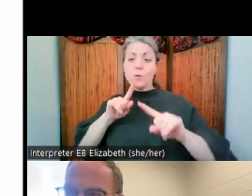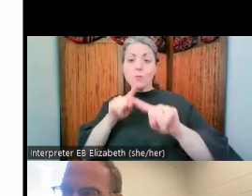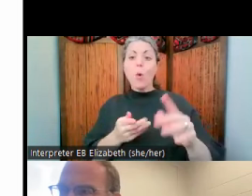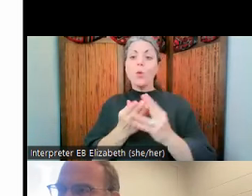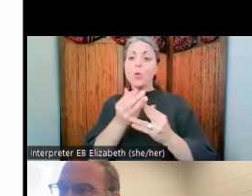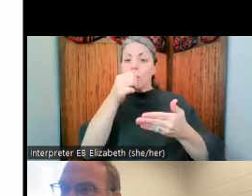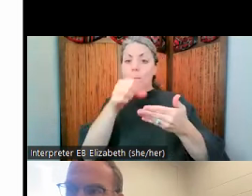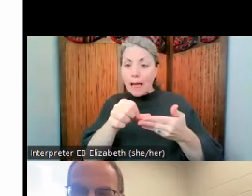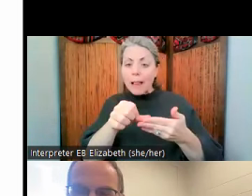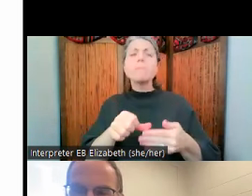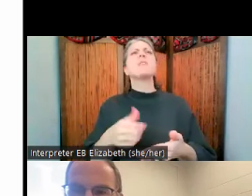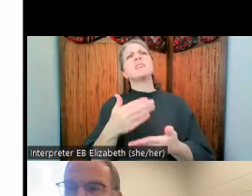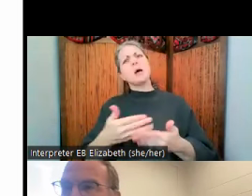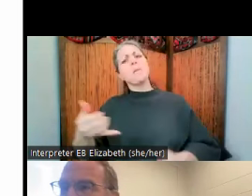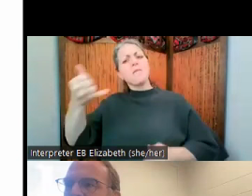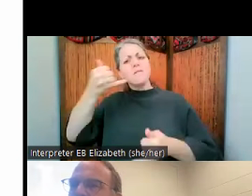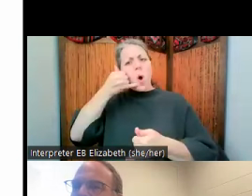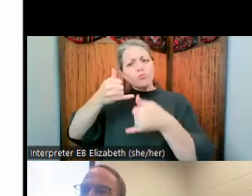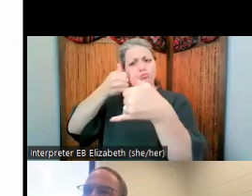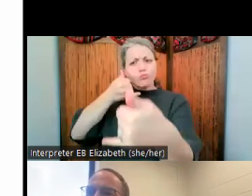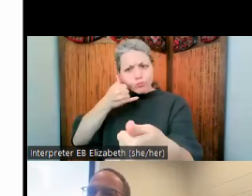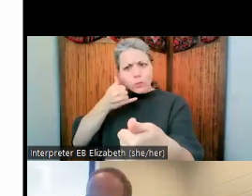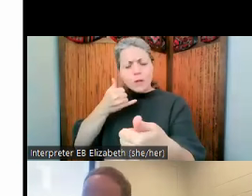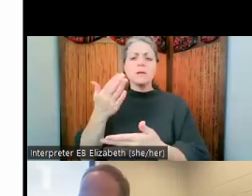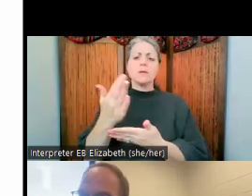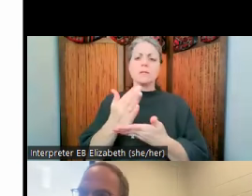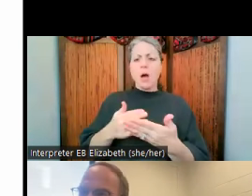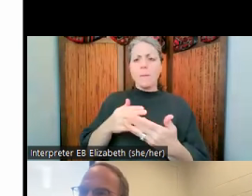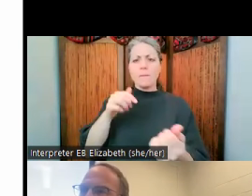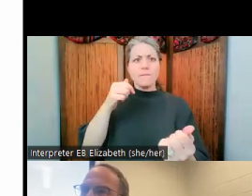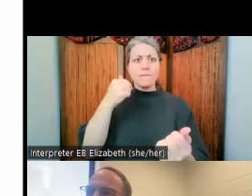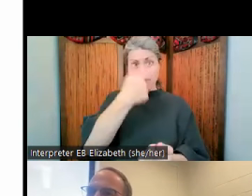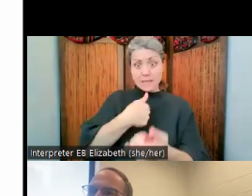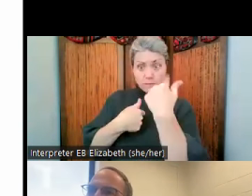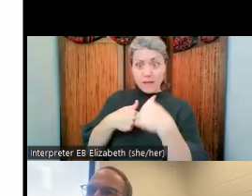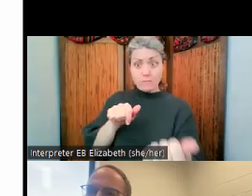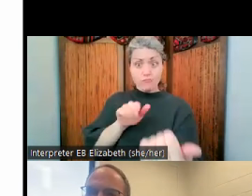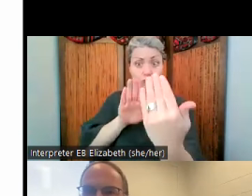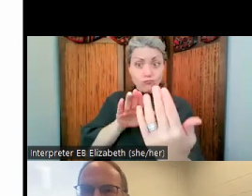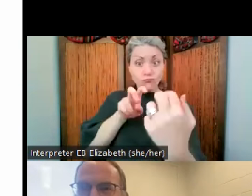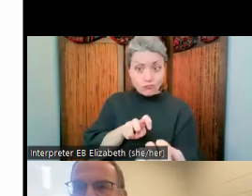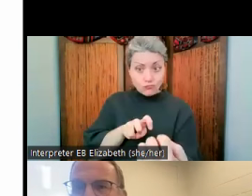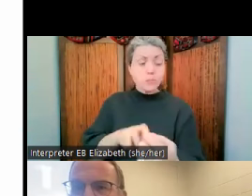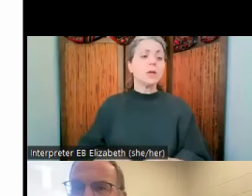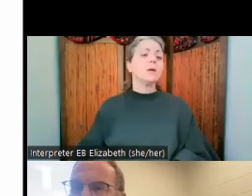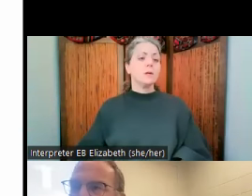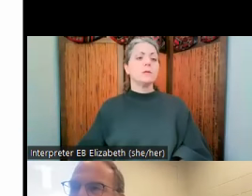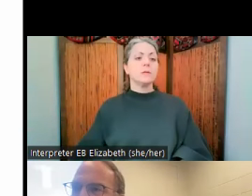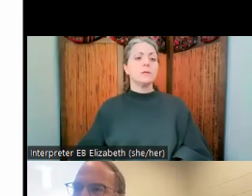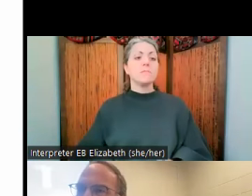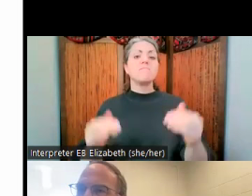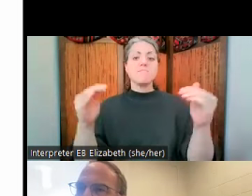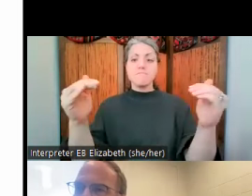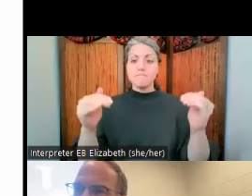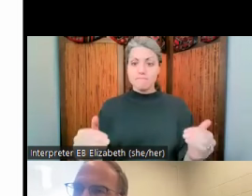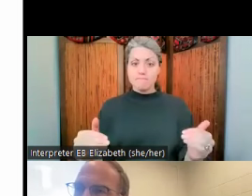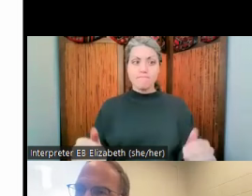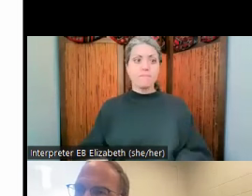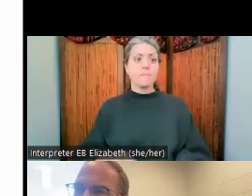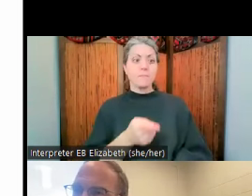phone interviews, and some of them were actually face-to-face interviews. I think the main message going to the next slide in this